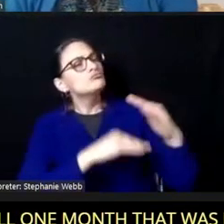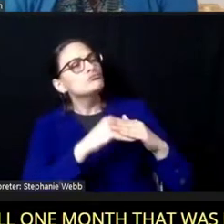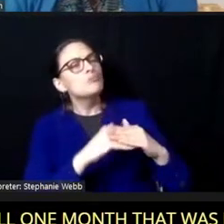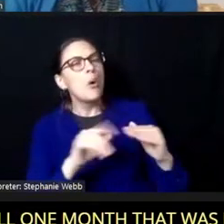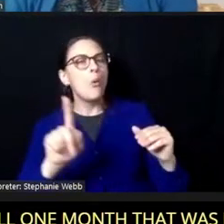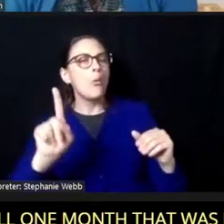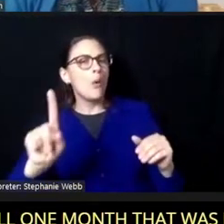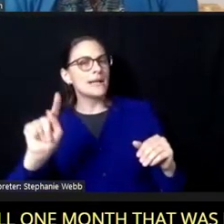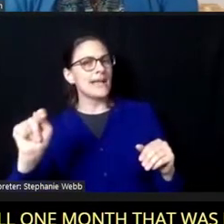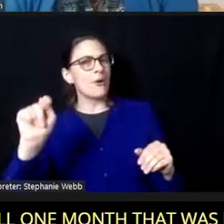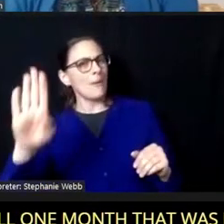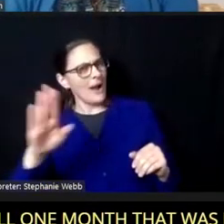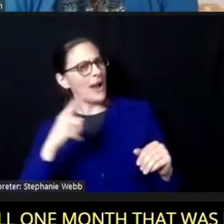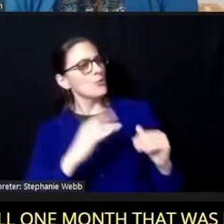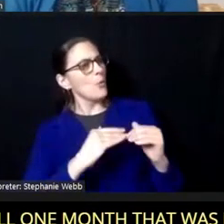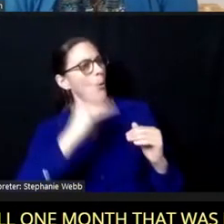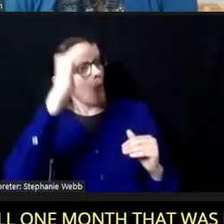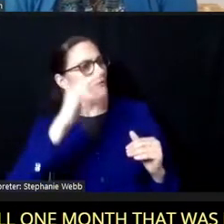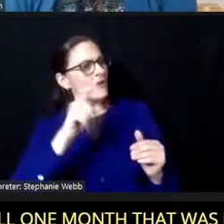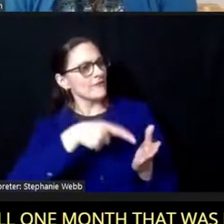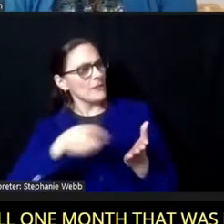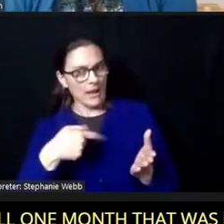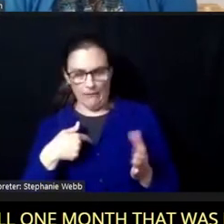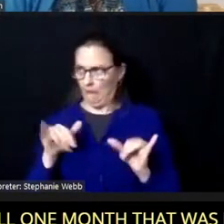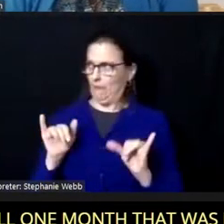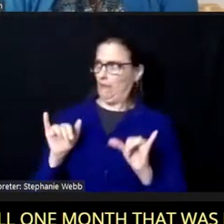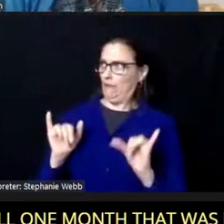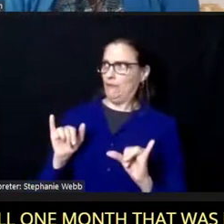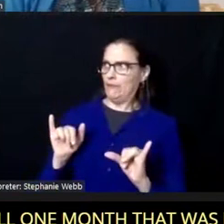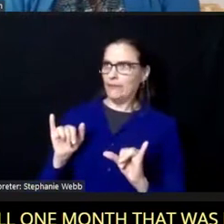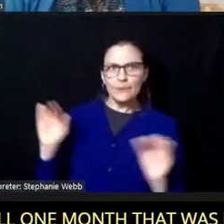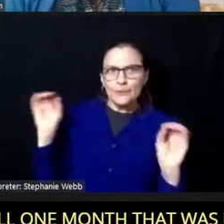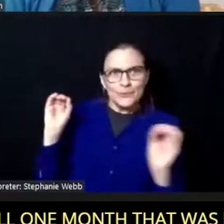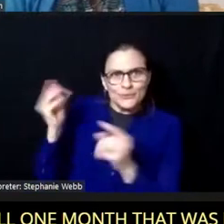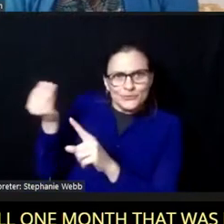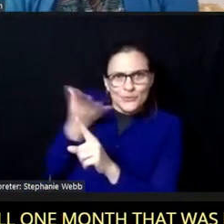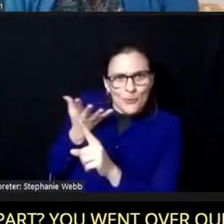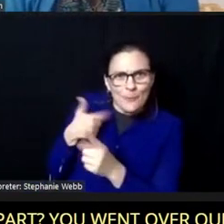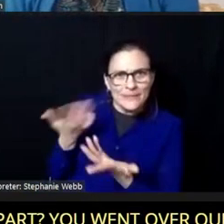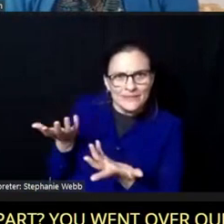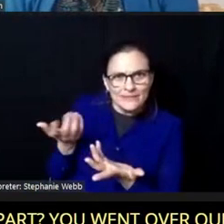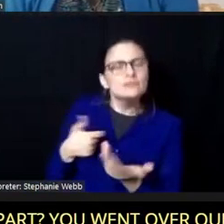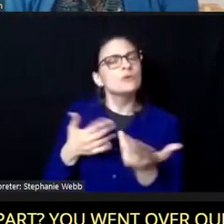it clearly states that, okay, your package comes with this much. If you go over it, this is what you do.